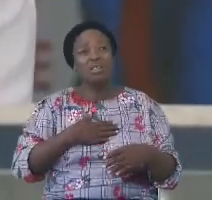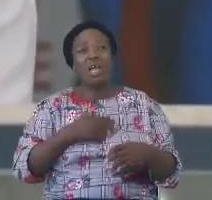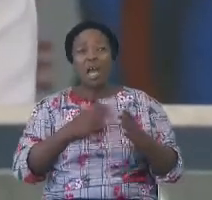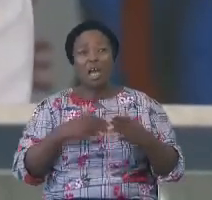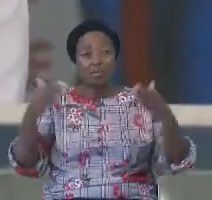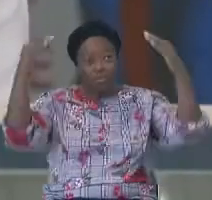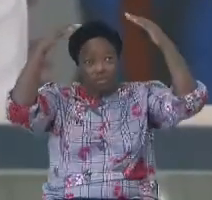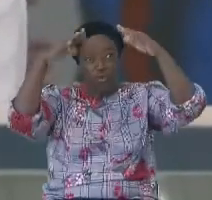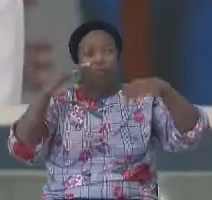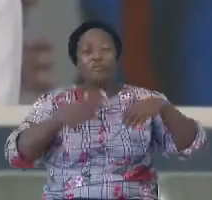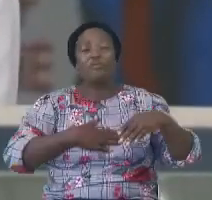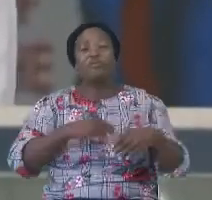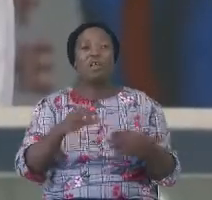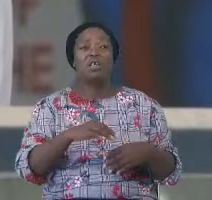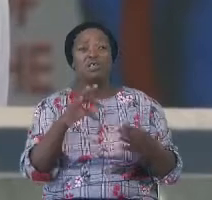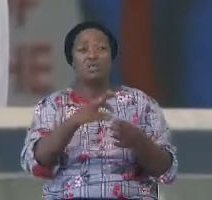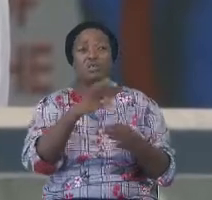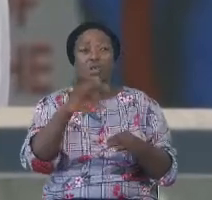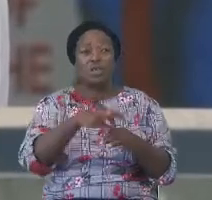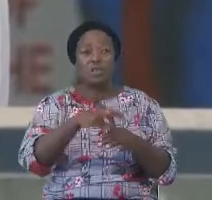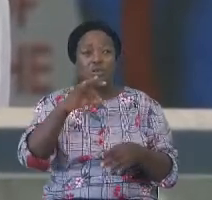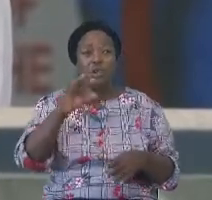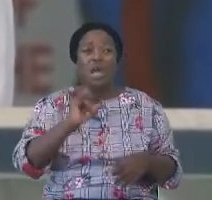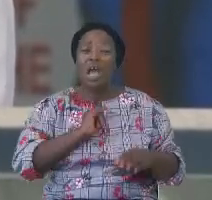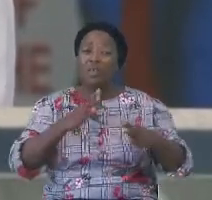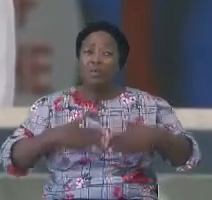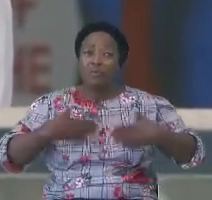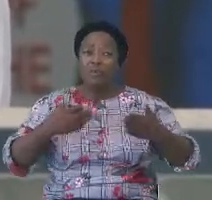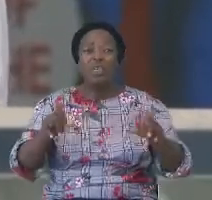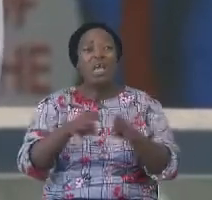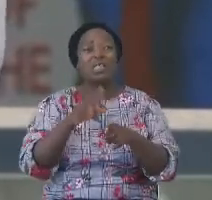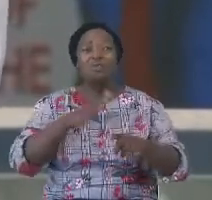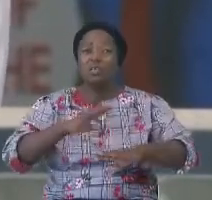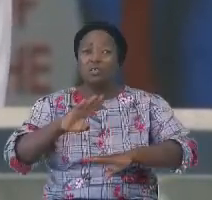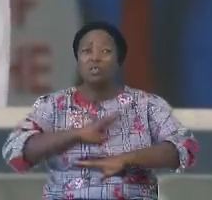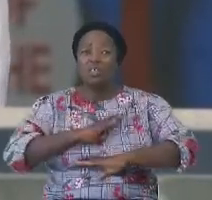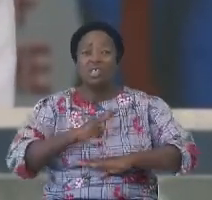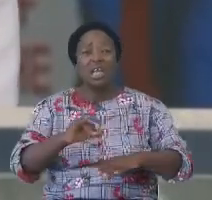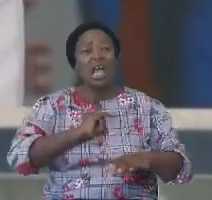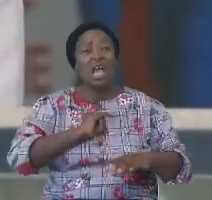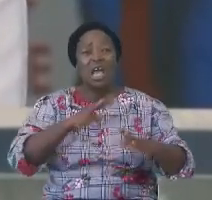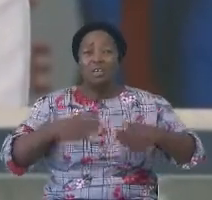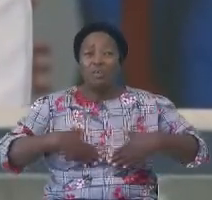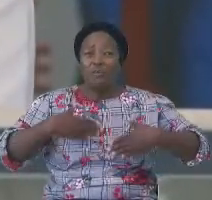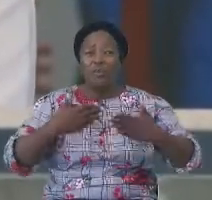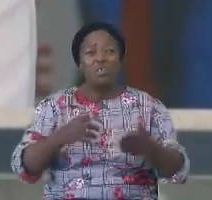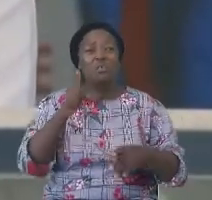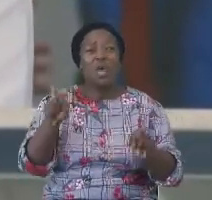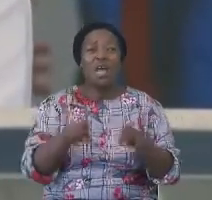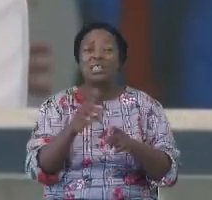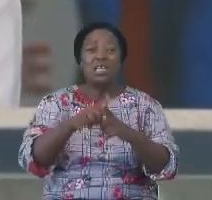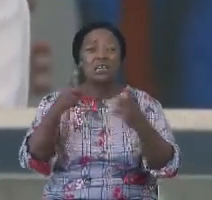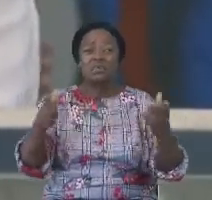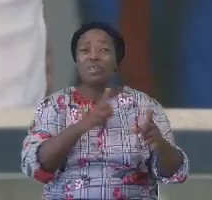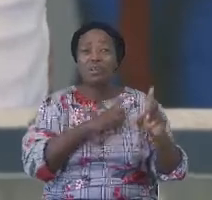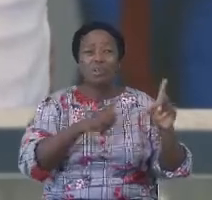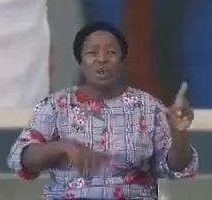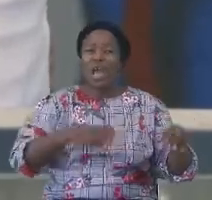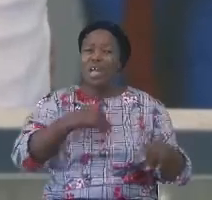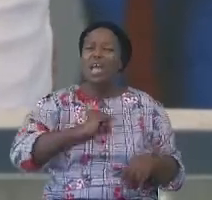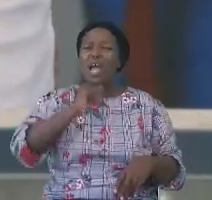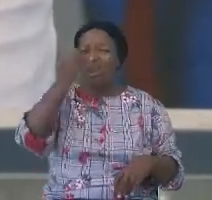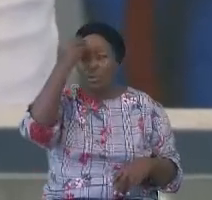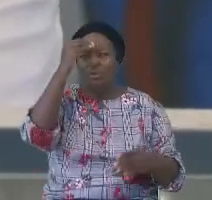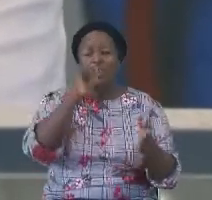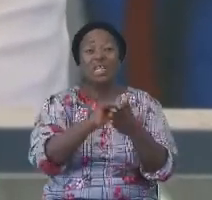i confess you as a shepherd and bishop of my soul i confess you as my sufficiency i